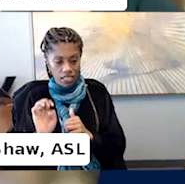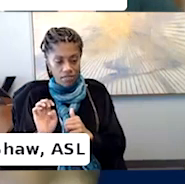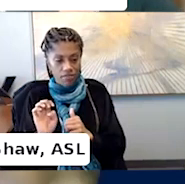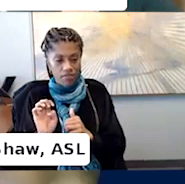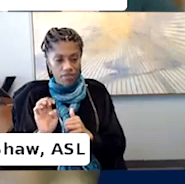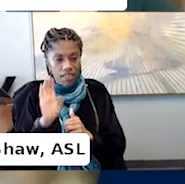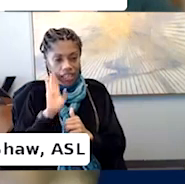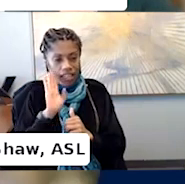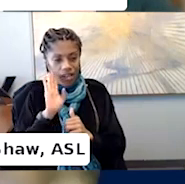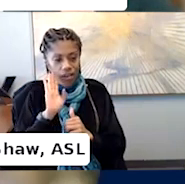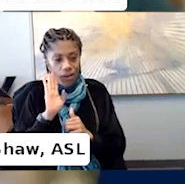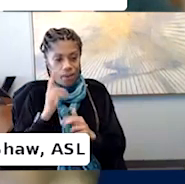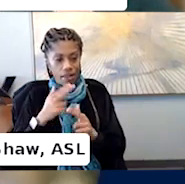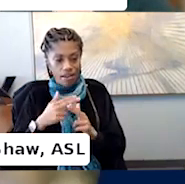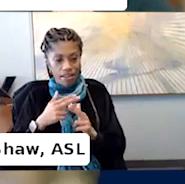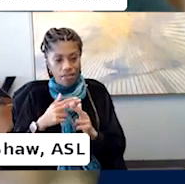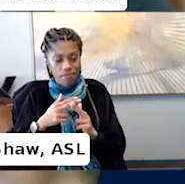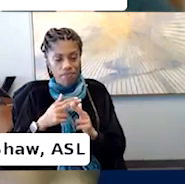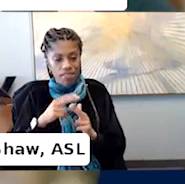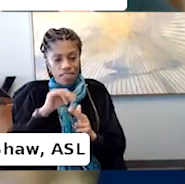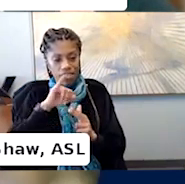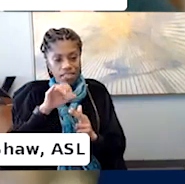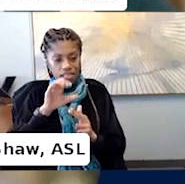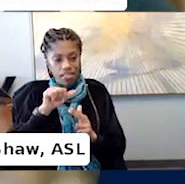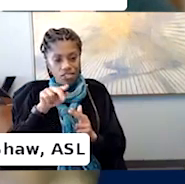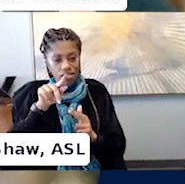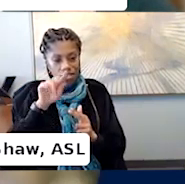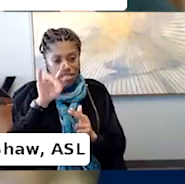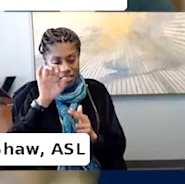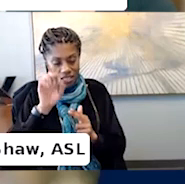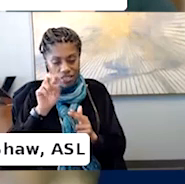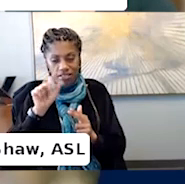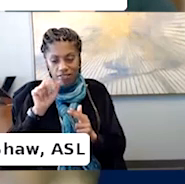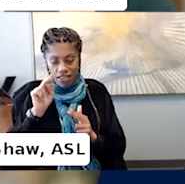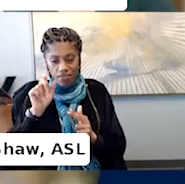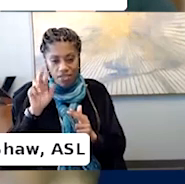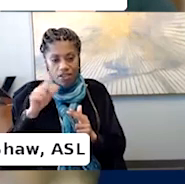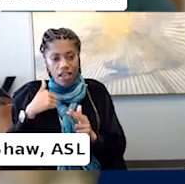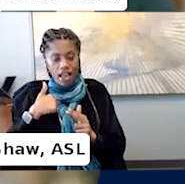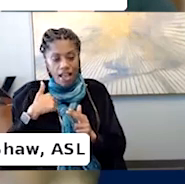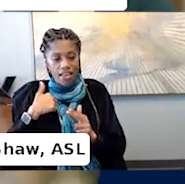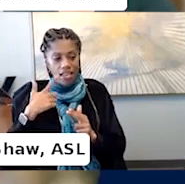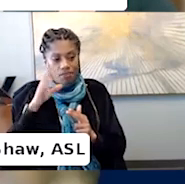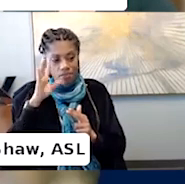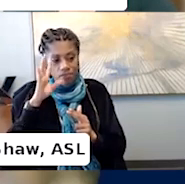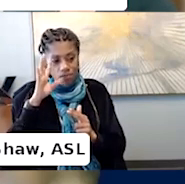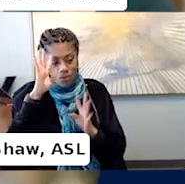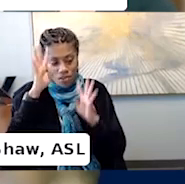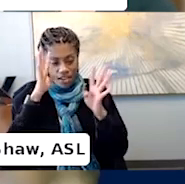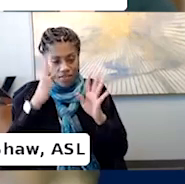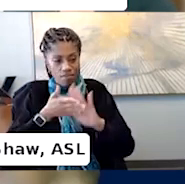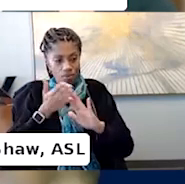Hi, everyone. I'm Jacqueline Van Meter. I am Director of Creative Operations for StoryCorps Studios. So that means that